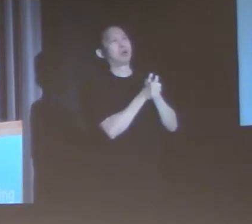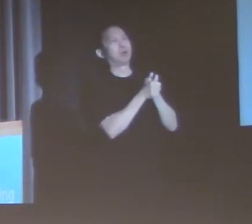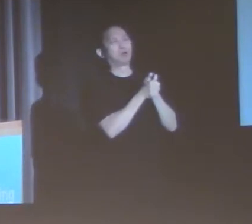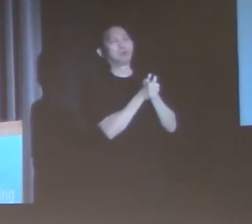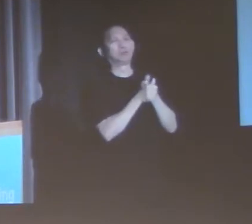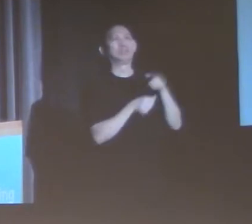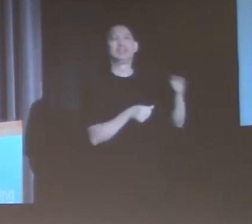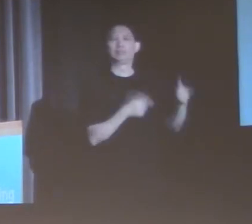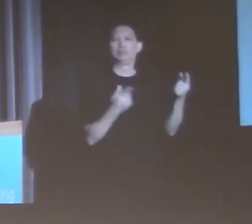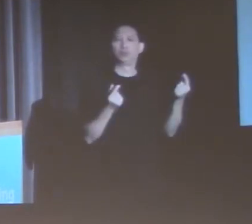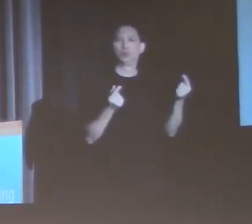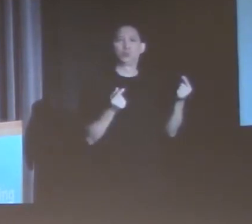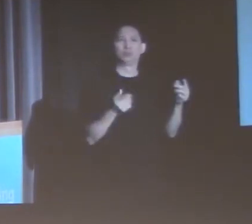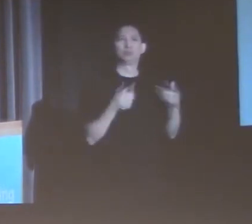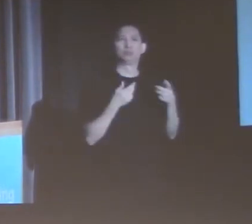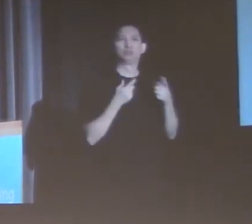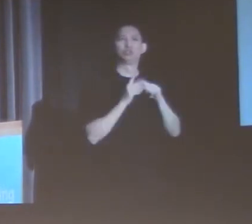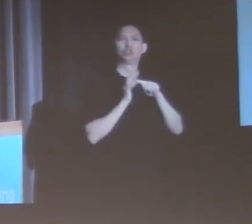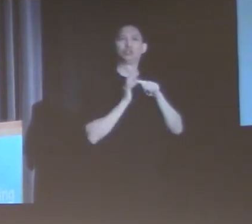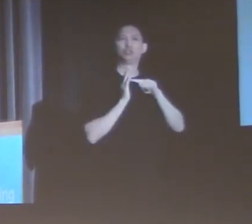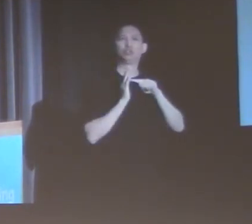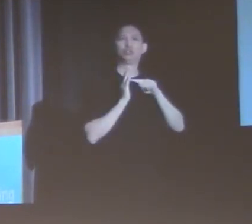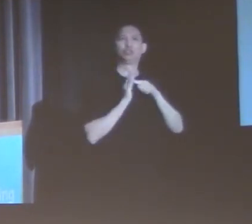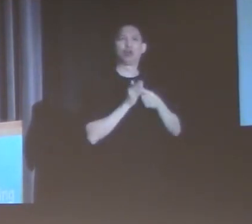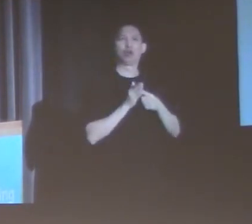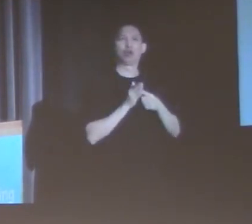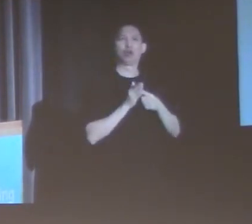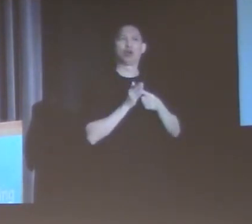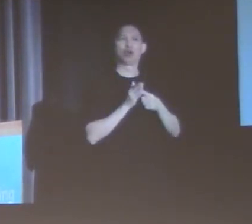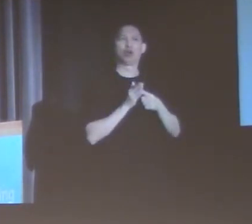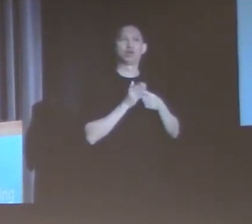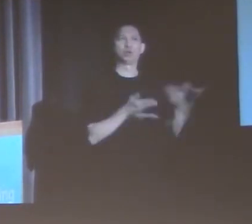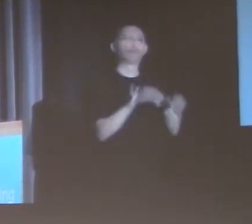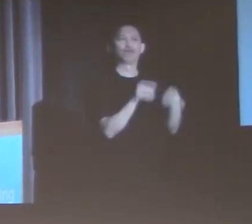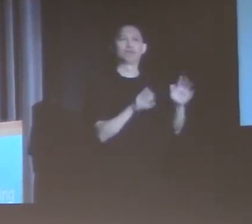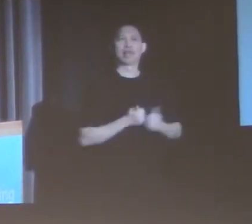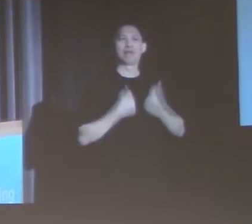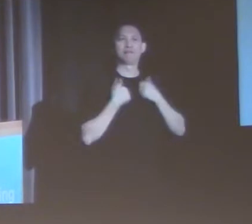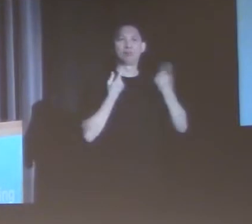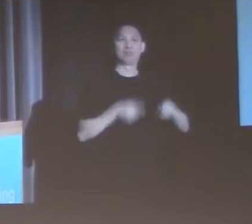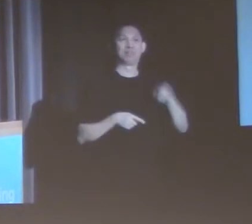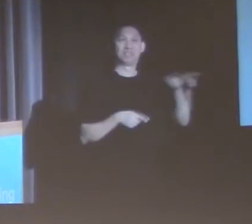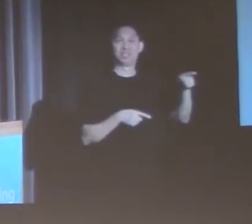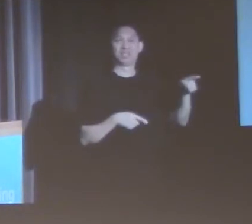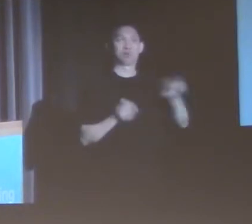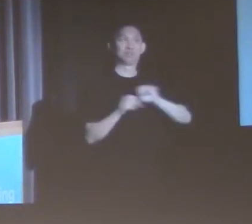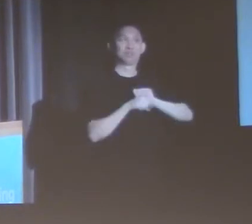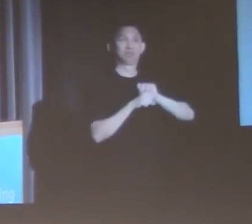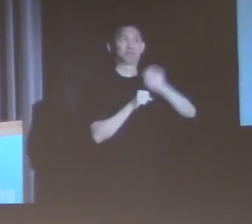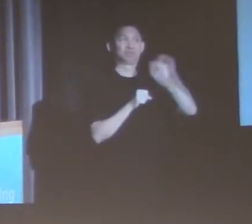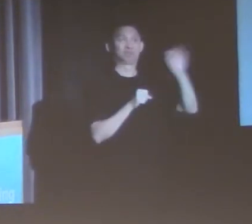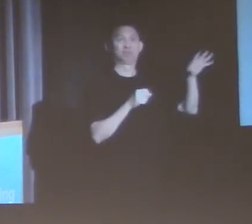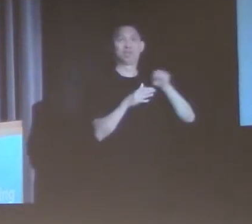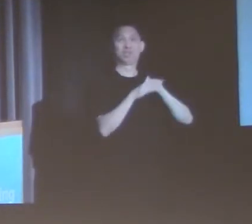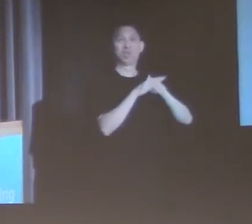life up. And at the heart of what was happening is he was going to prison for the first time in his life. He was